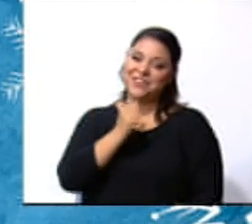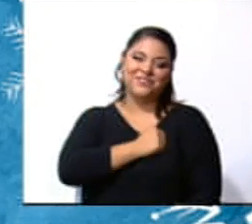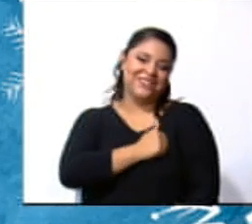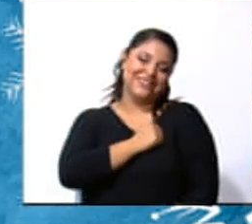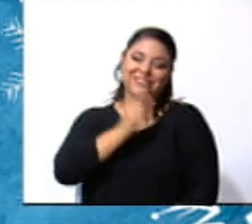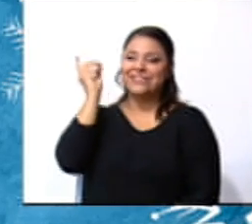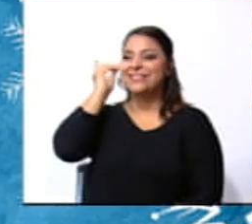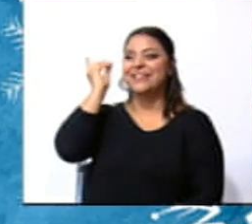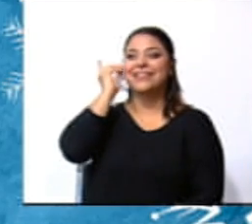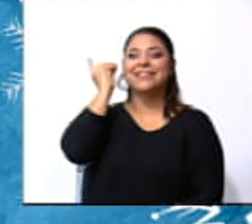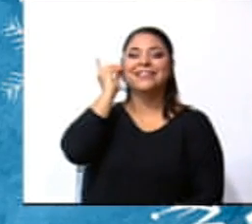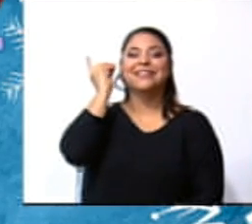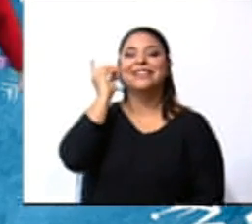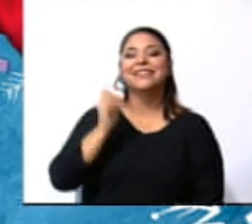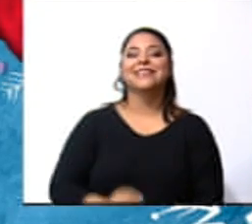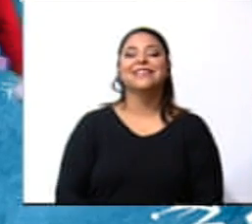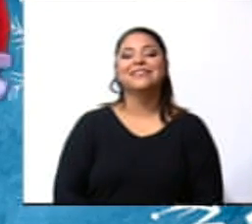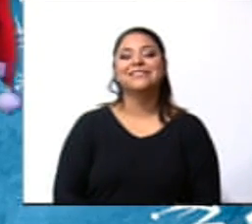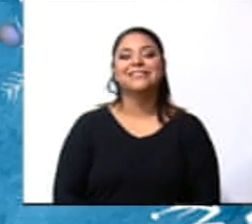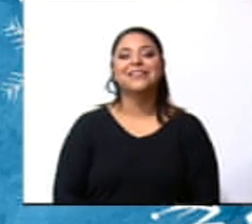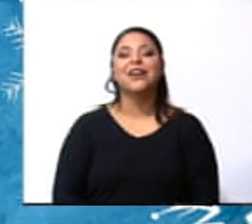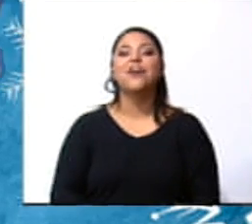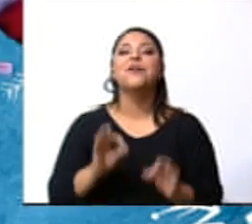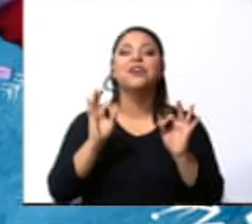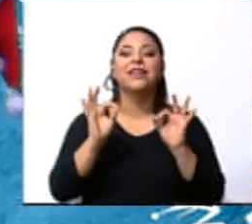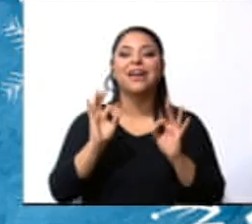Diana. Osvaldo, who?